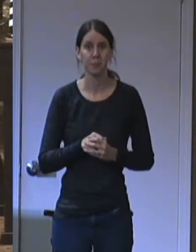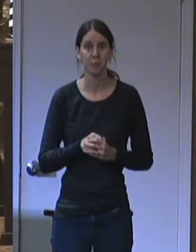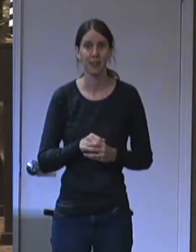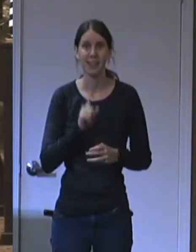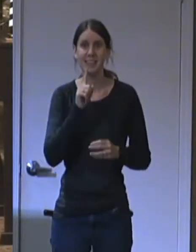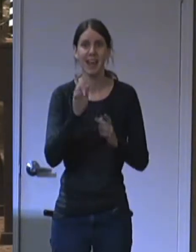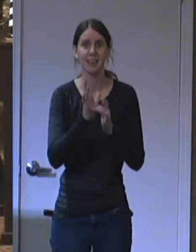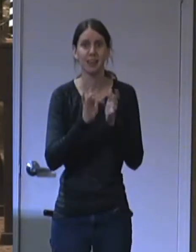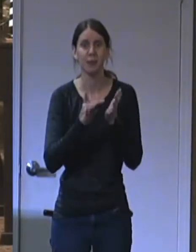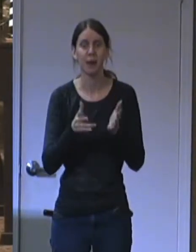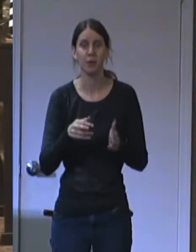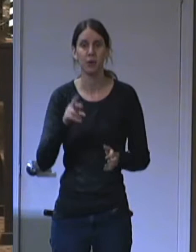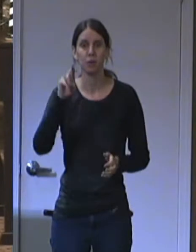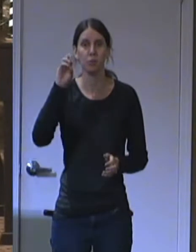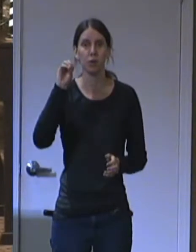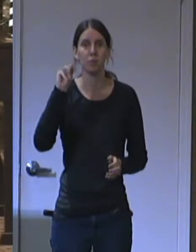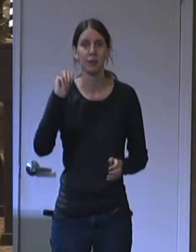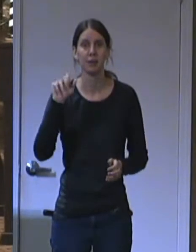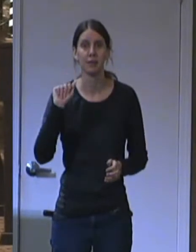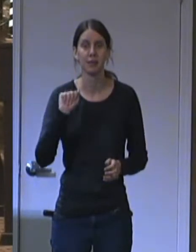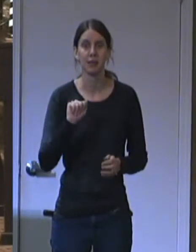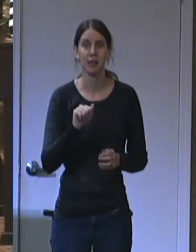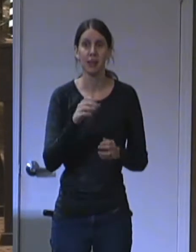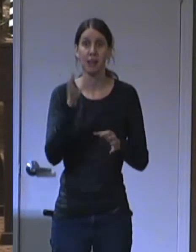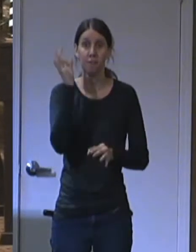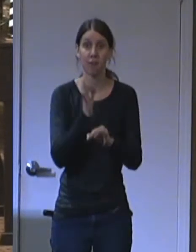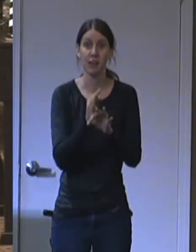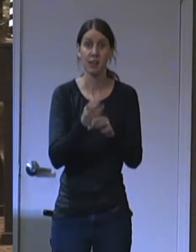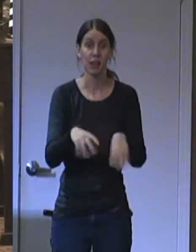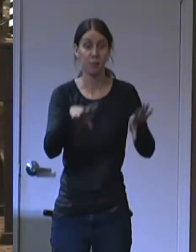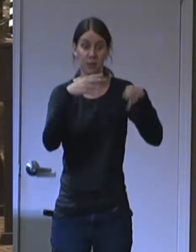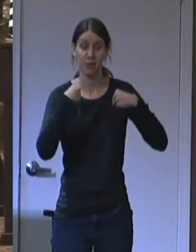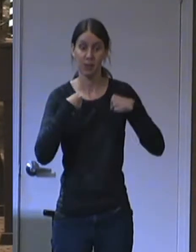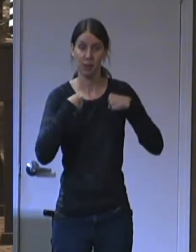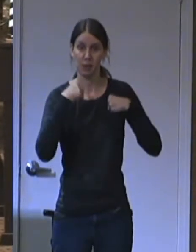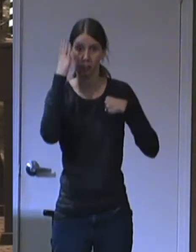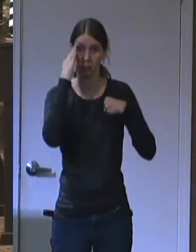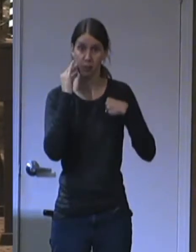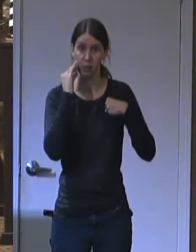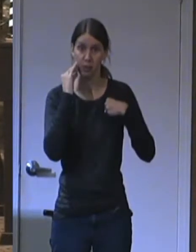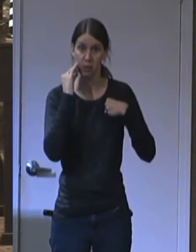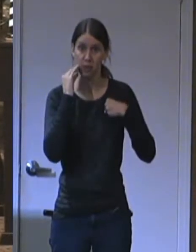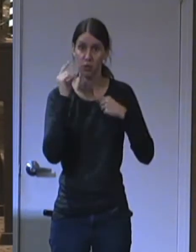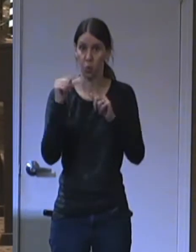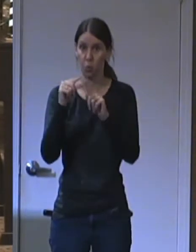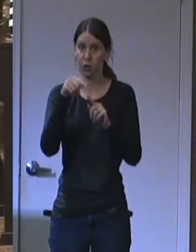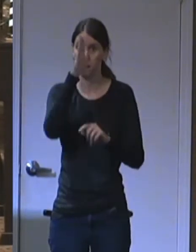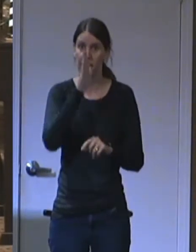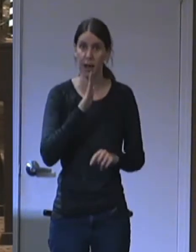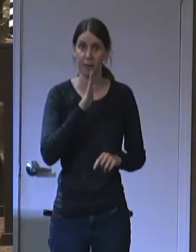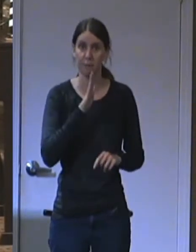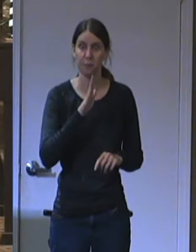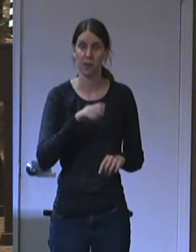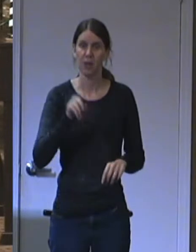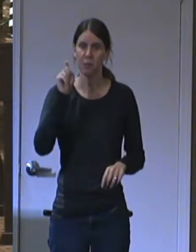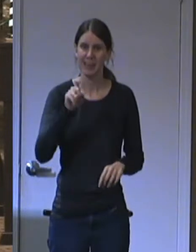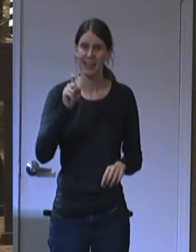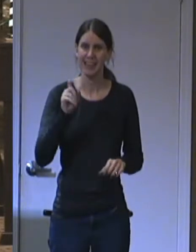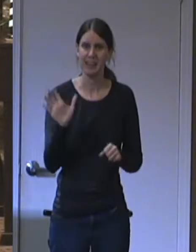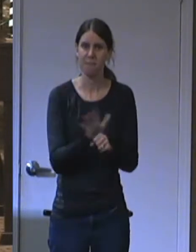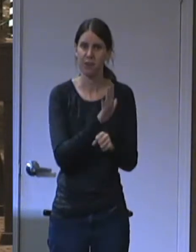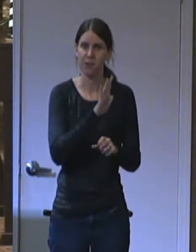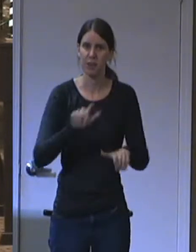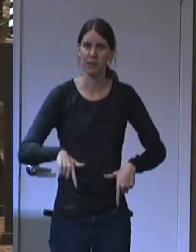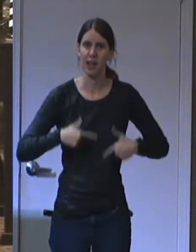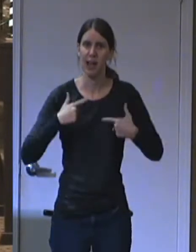says in the Scripture in Romans 10, 17, faith cometh by hearing, and hearing by the Word of God. We need to fill our